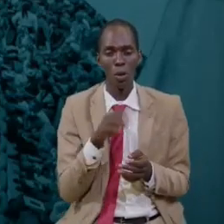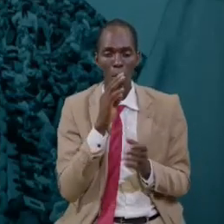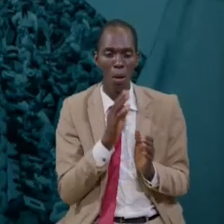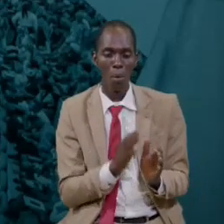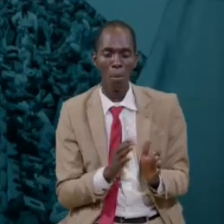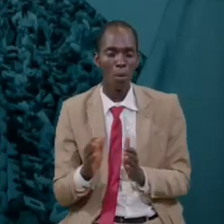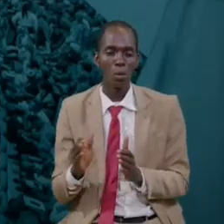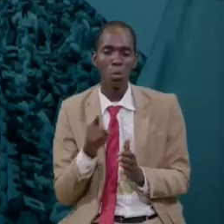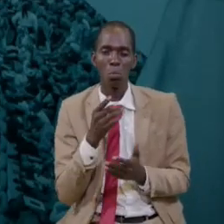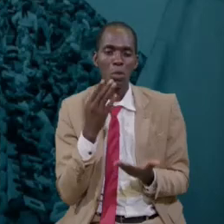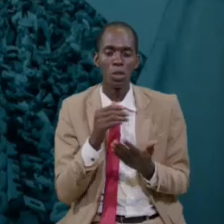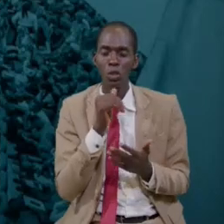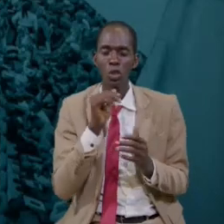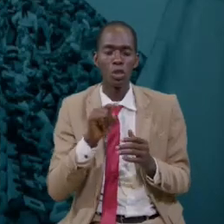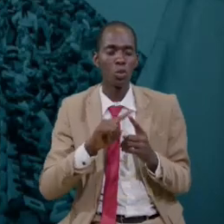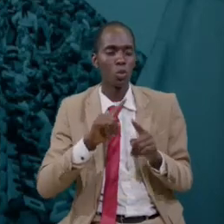after that.